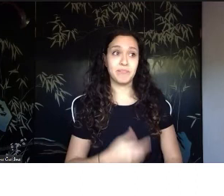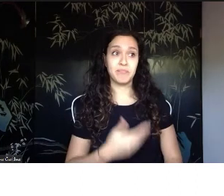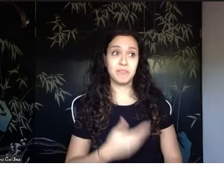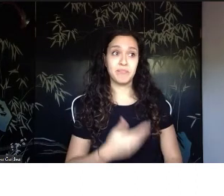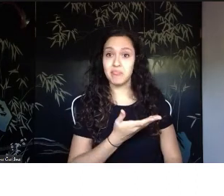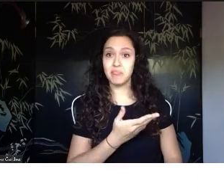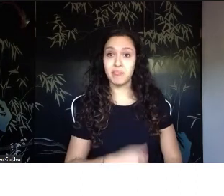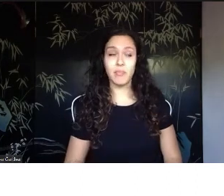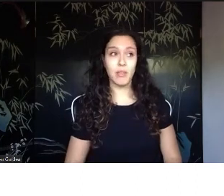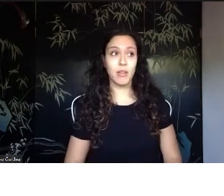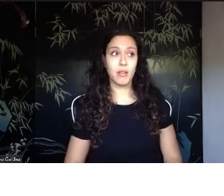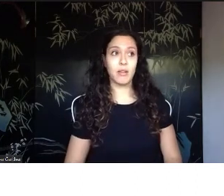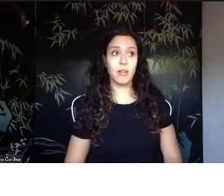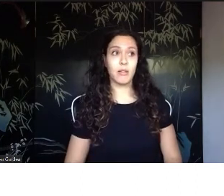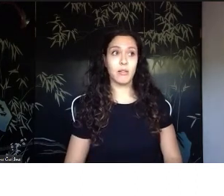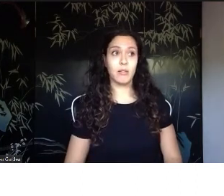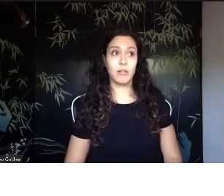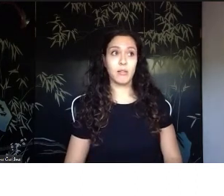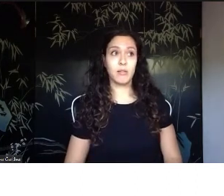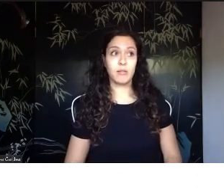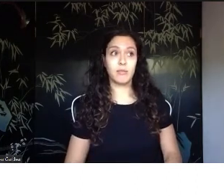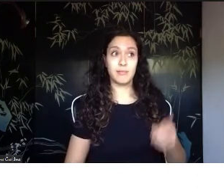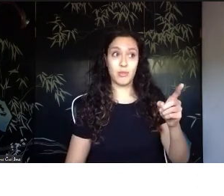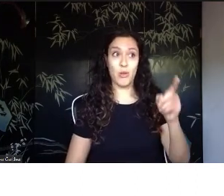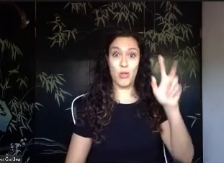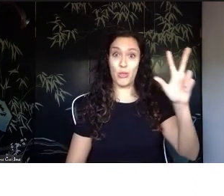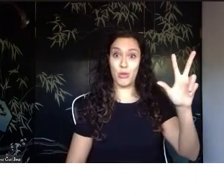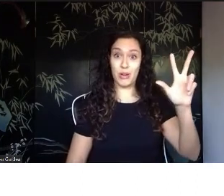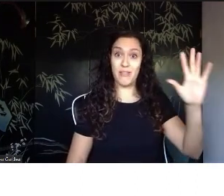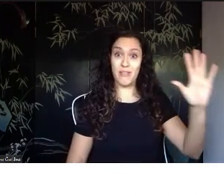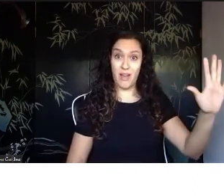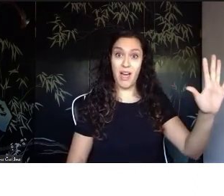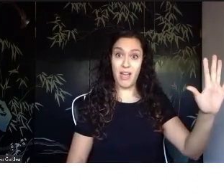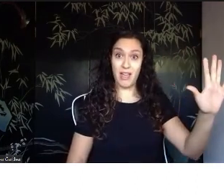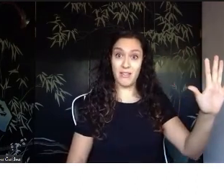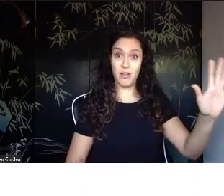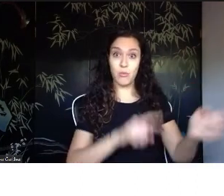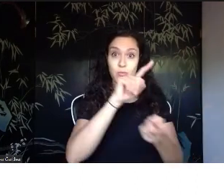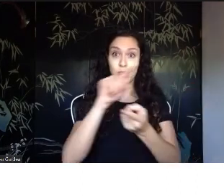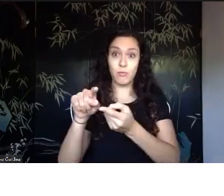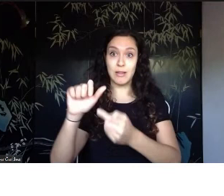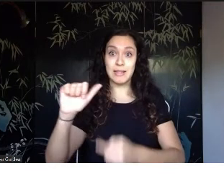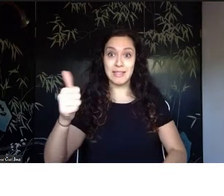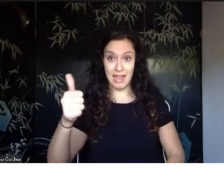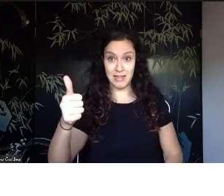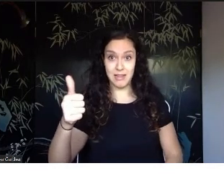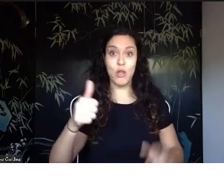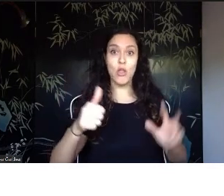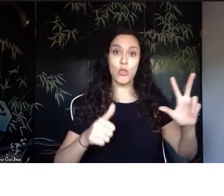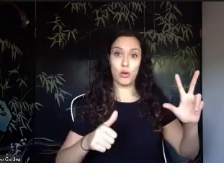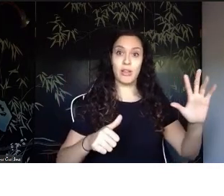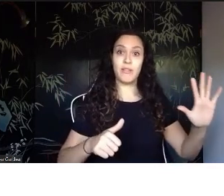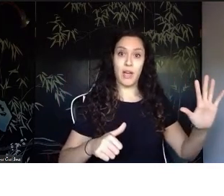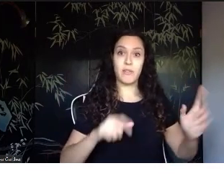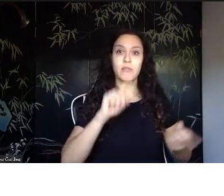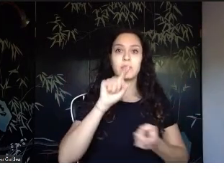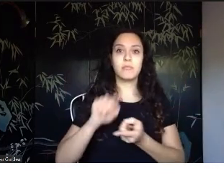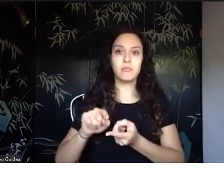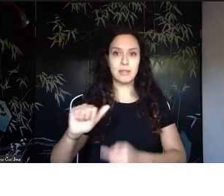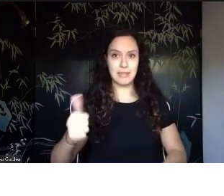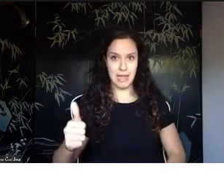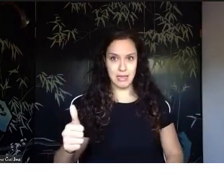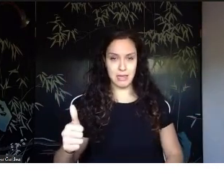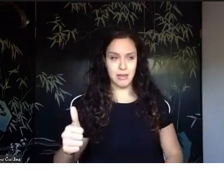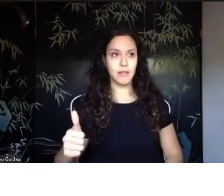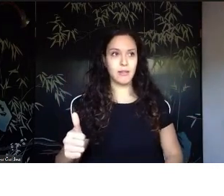10? There we go. So as you can see, the population decreased from 35 to 10, 35